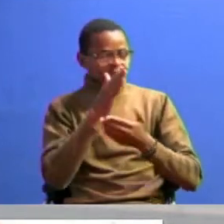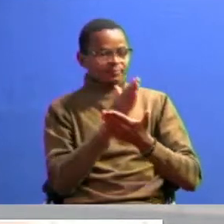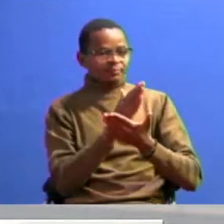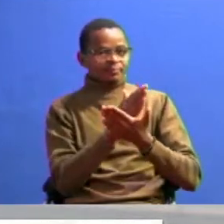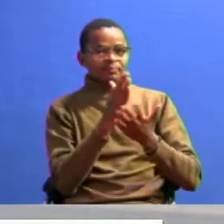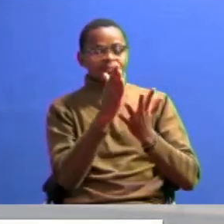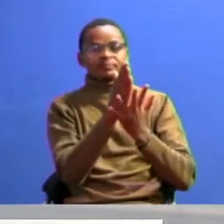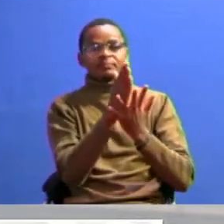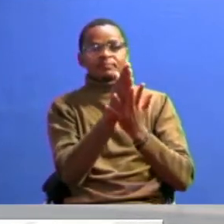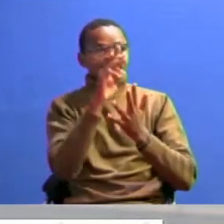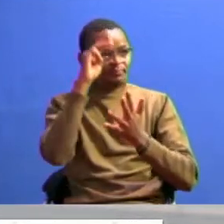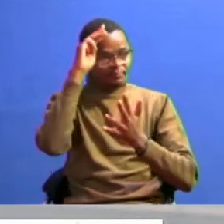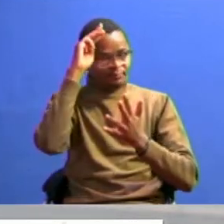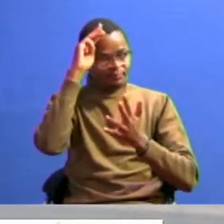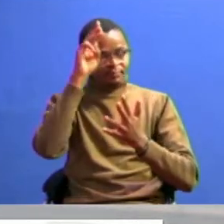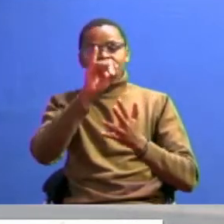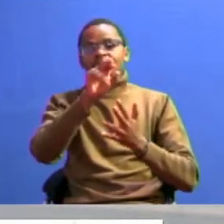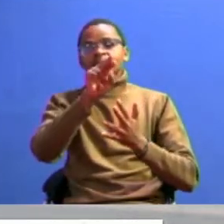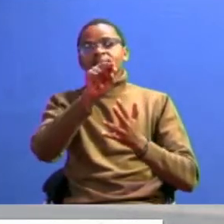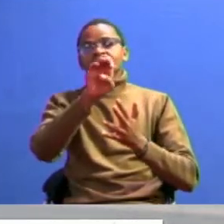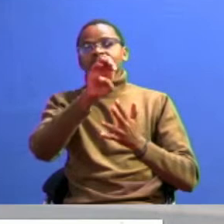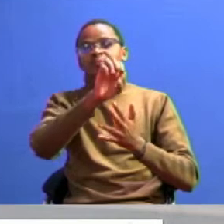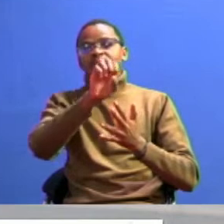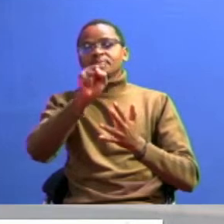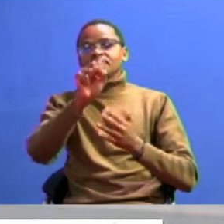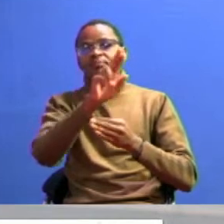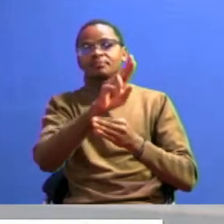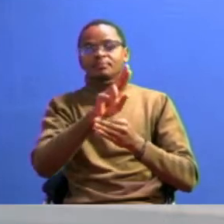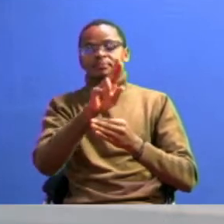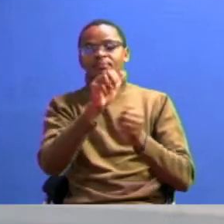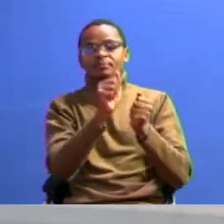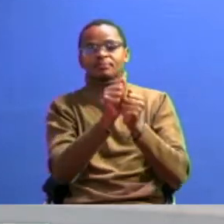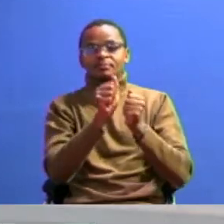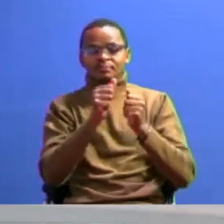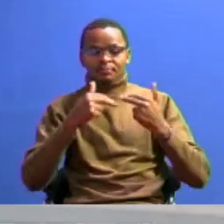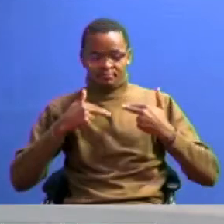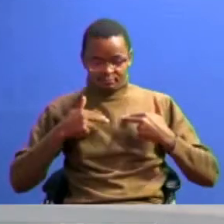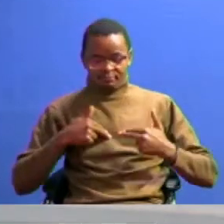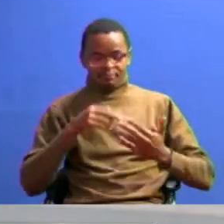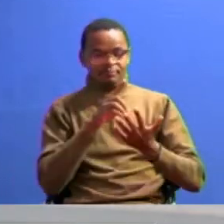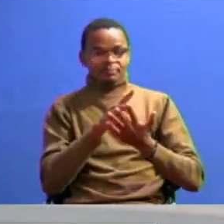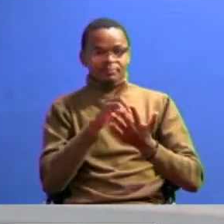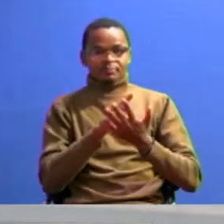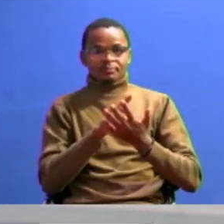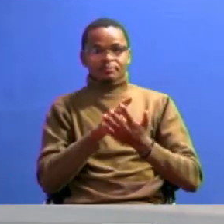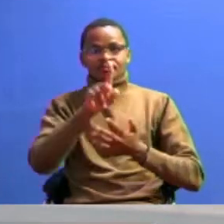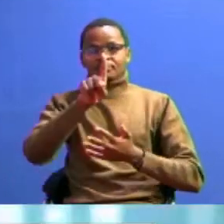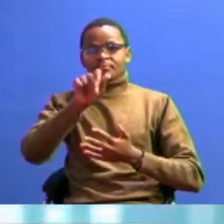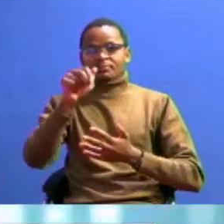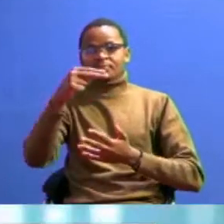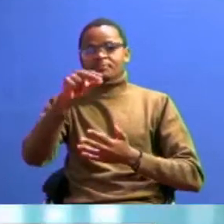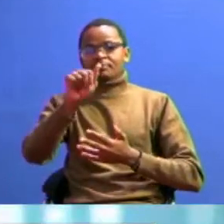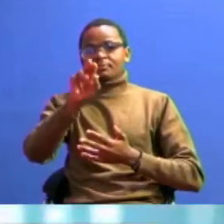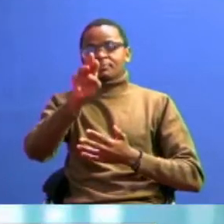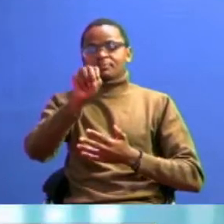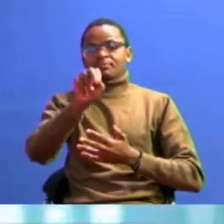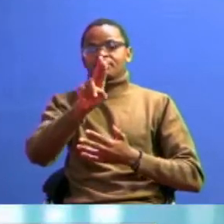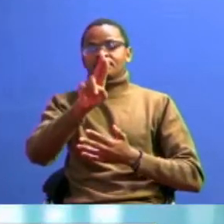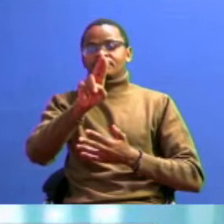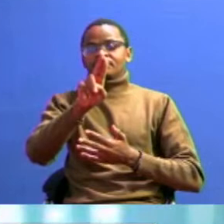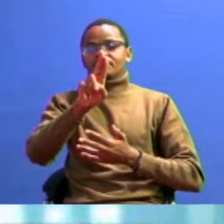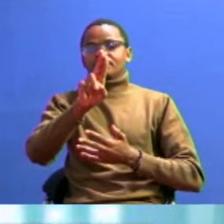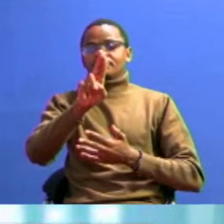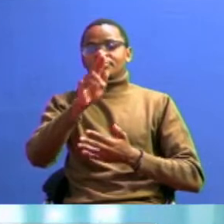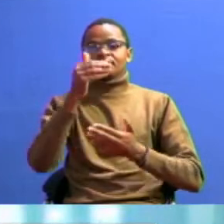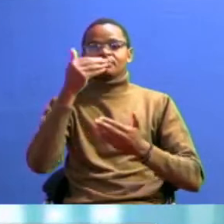correlation between mental illness and substance abuse with the help of Dr. Beatrice Kadhungu, who's in studio with us.